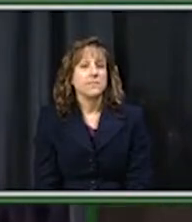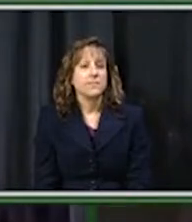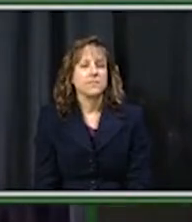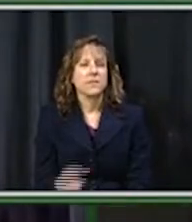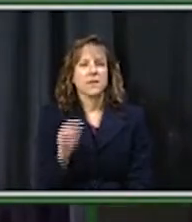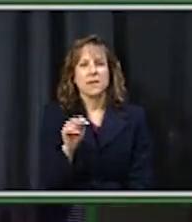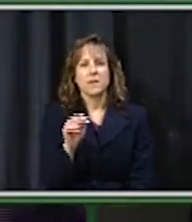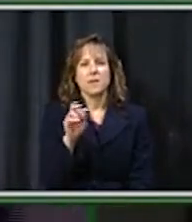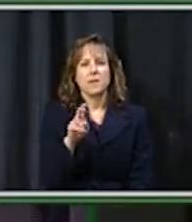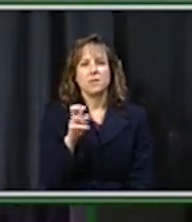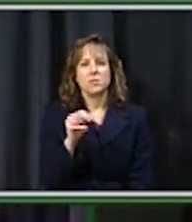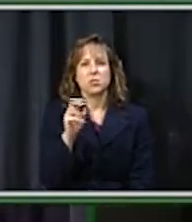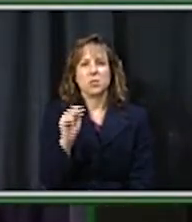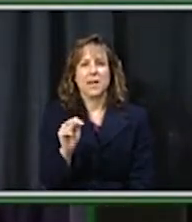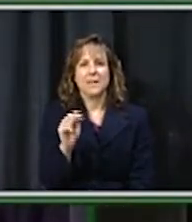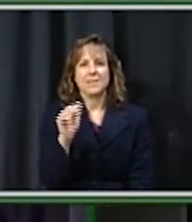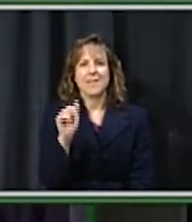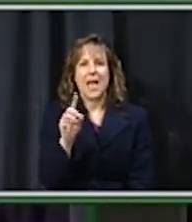Trent Adams.